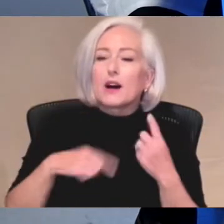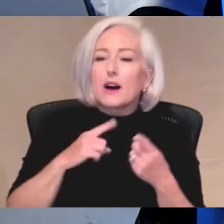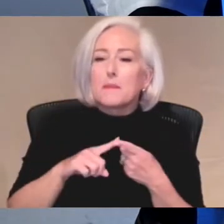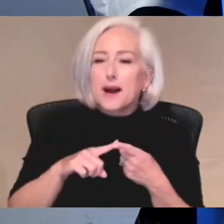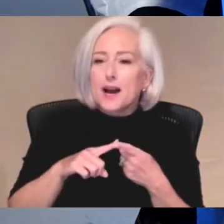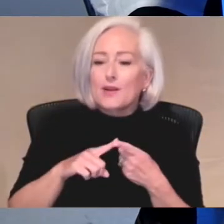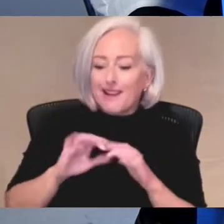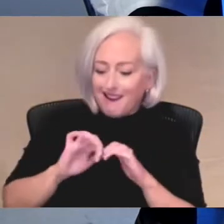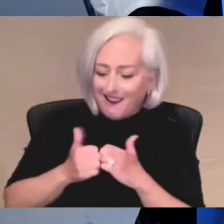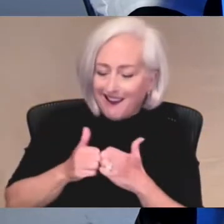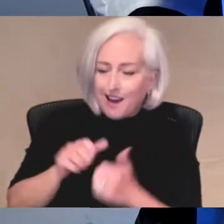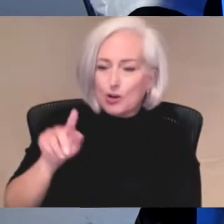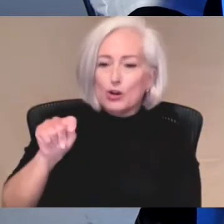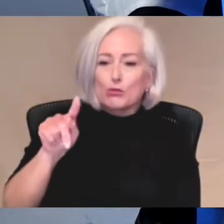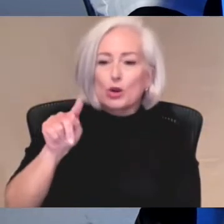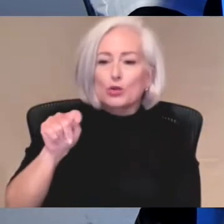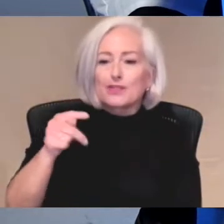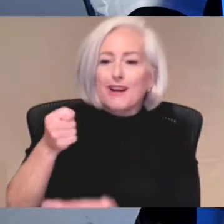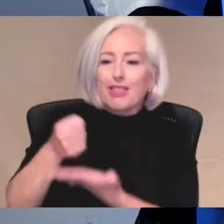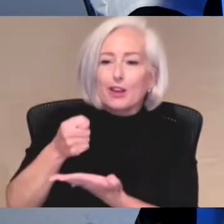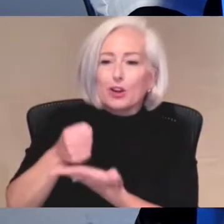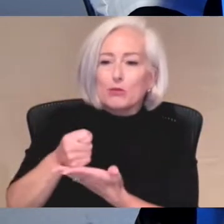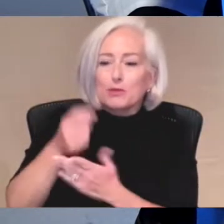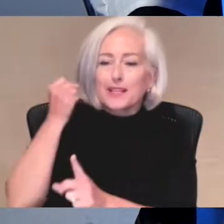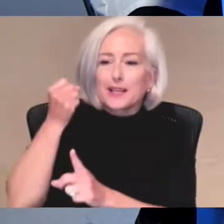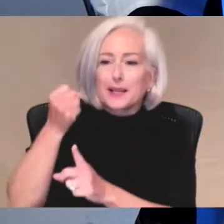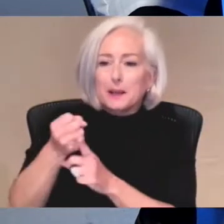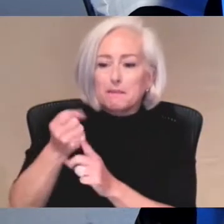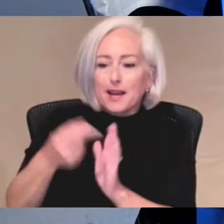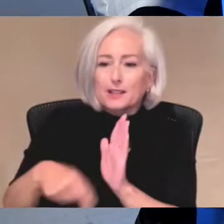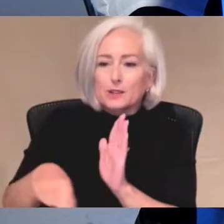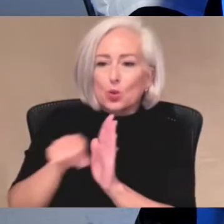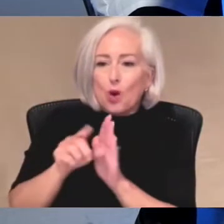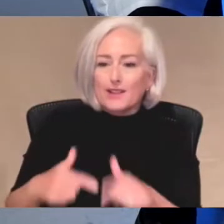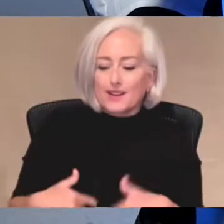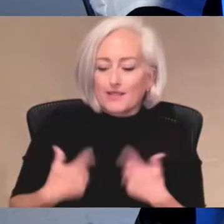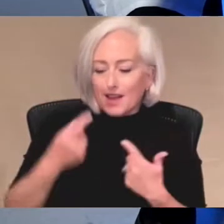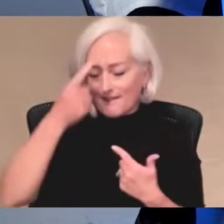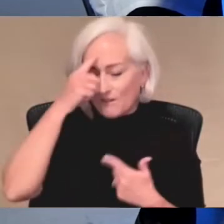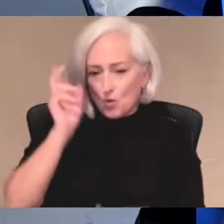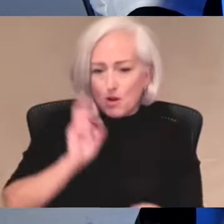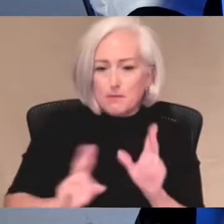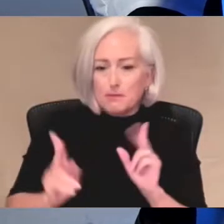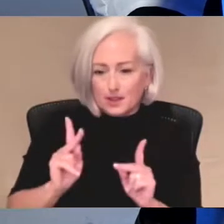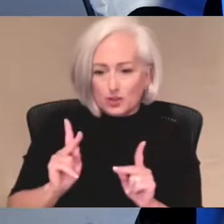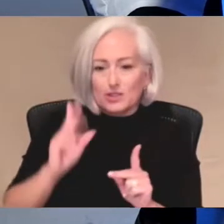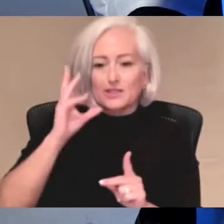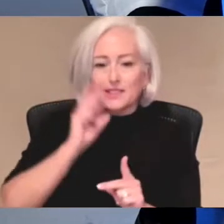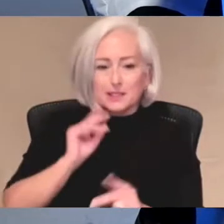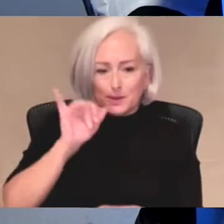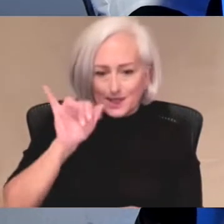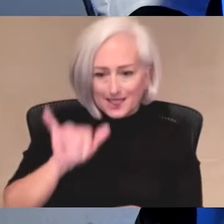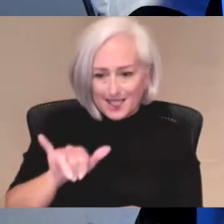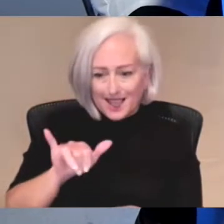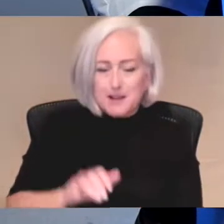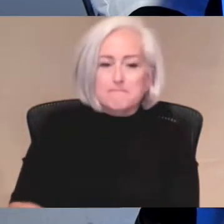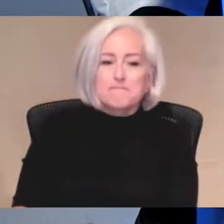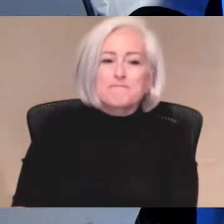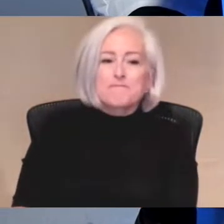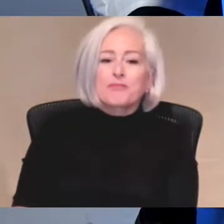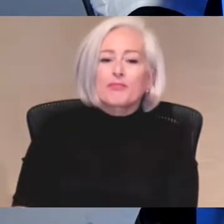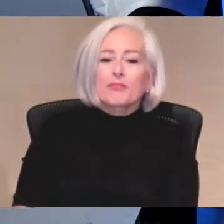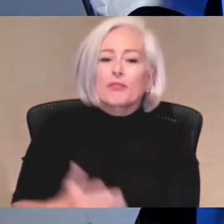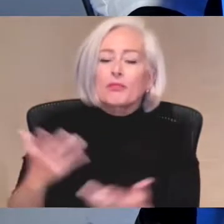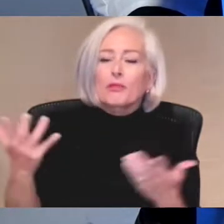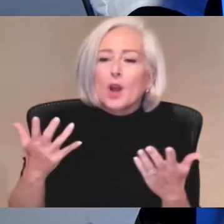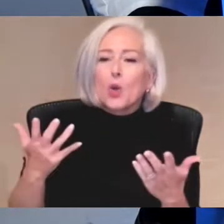proton therapy impacts the quality of life for patients undergoing that modality, and what do patients feel